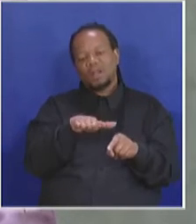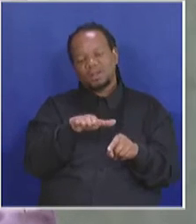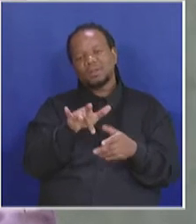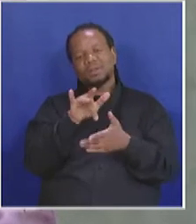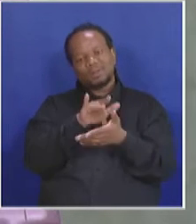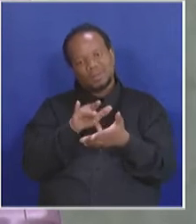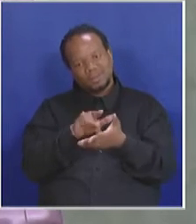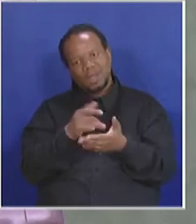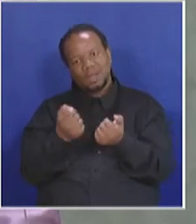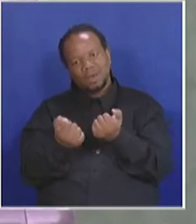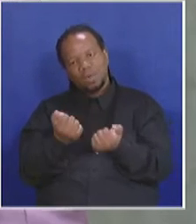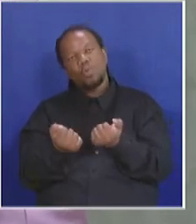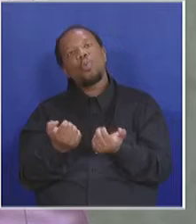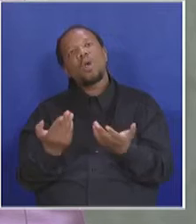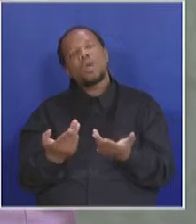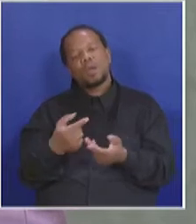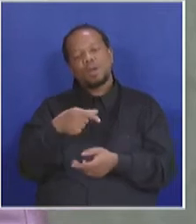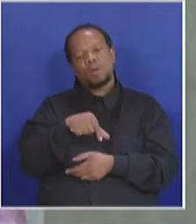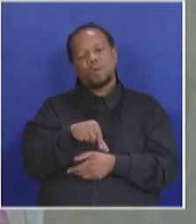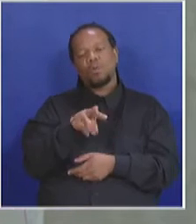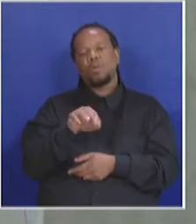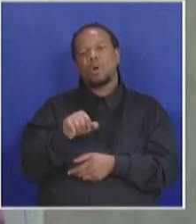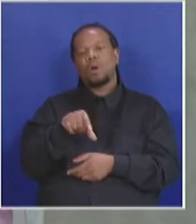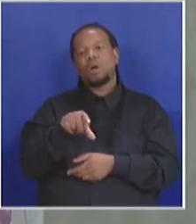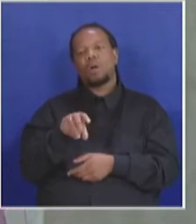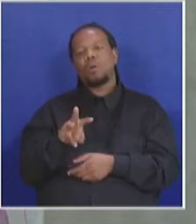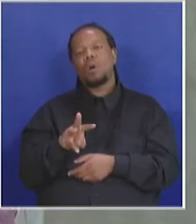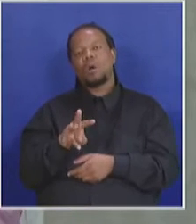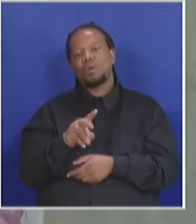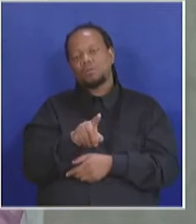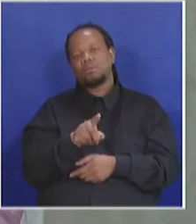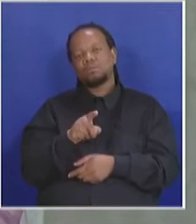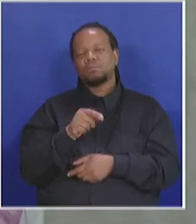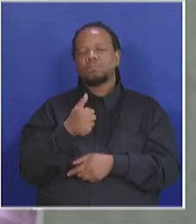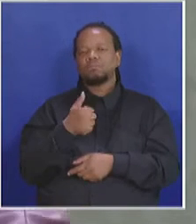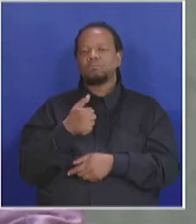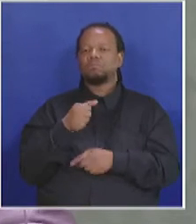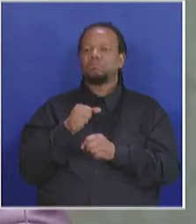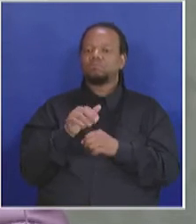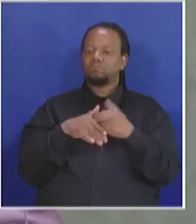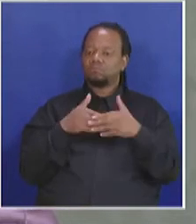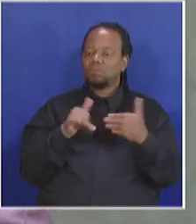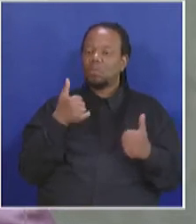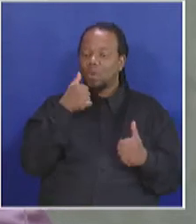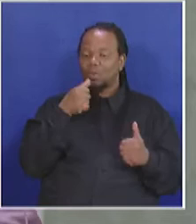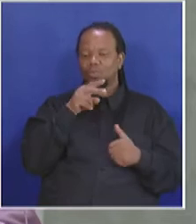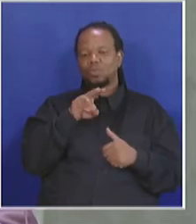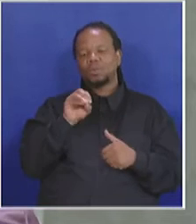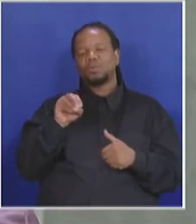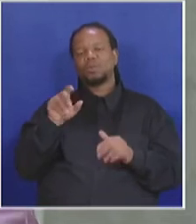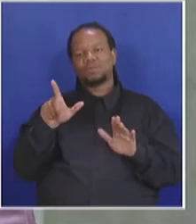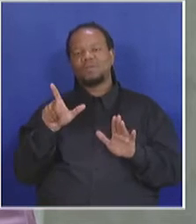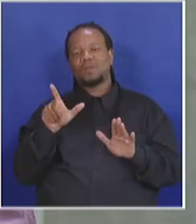Justice Center in Kwakwa. The center was built in 2007. The